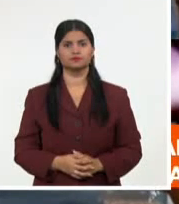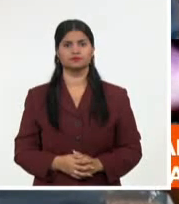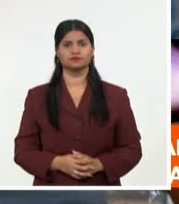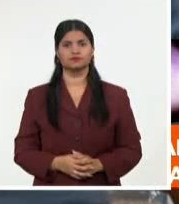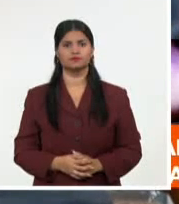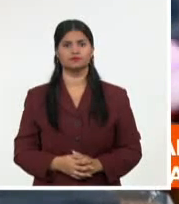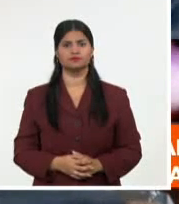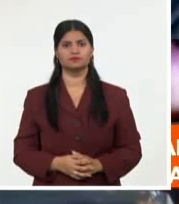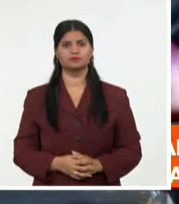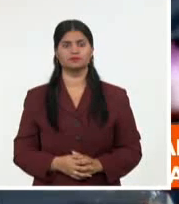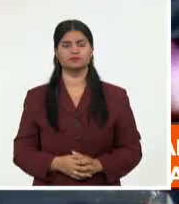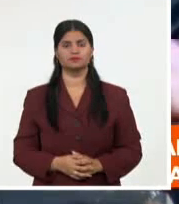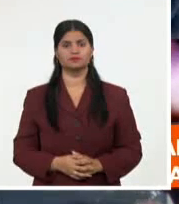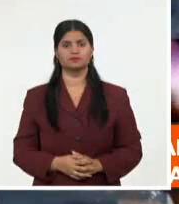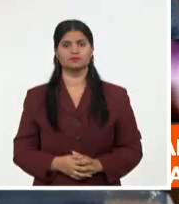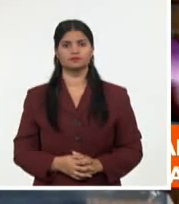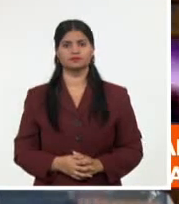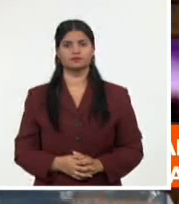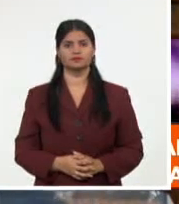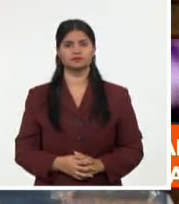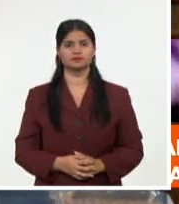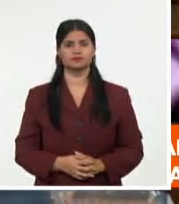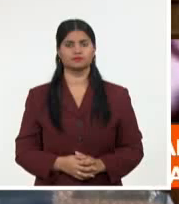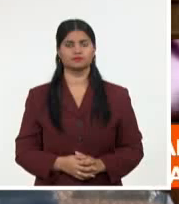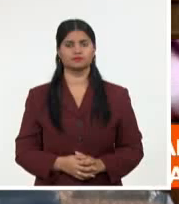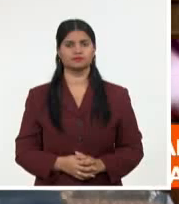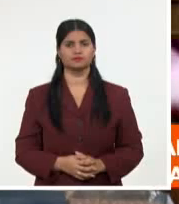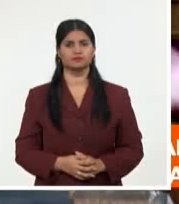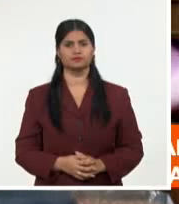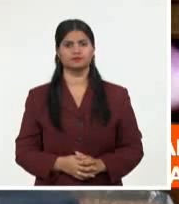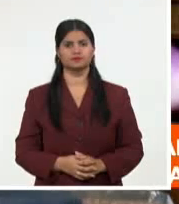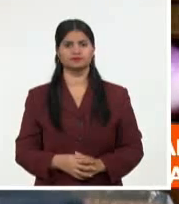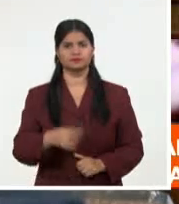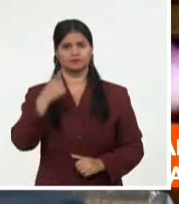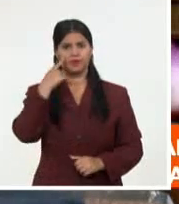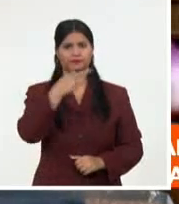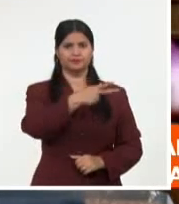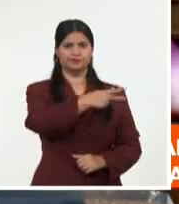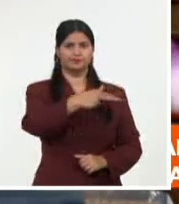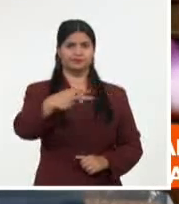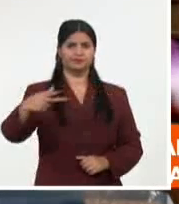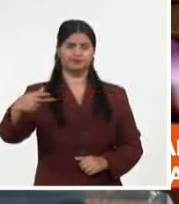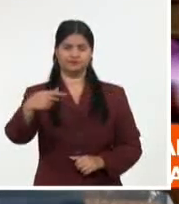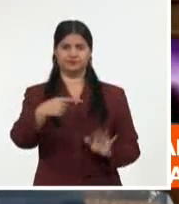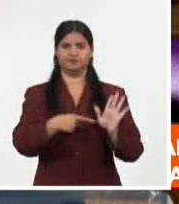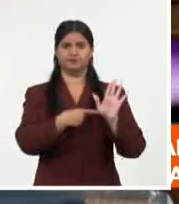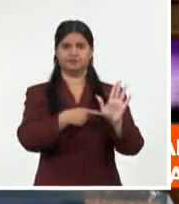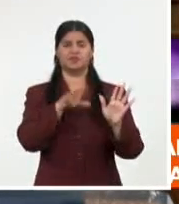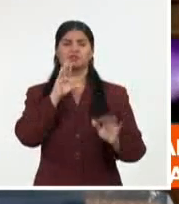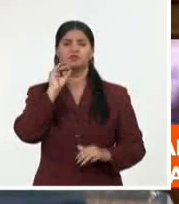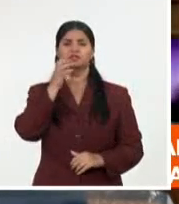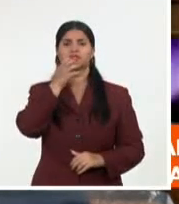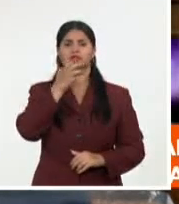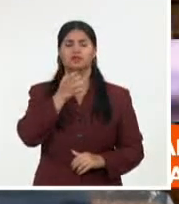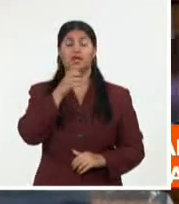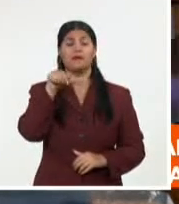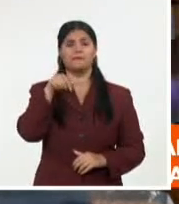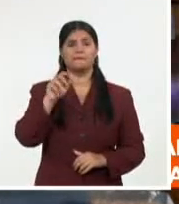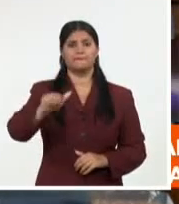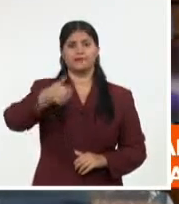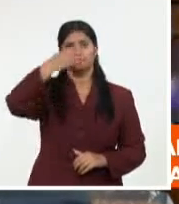and our revolution. Saint Vincent and the Grenadines will always be able to count on